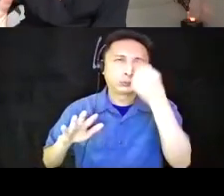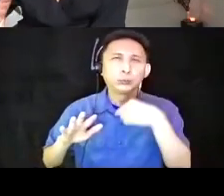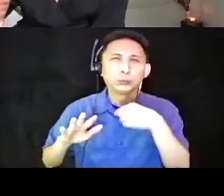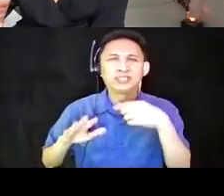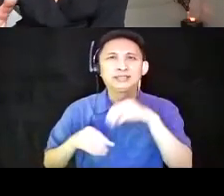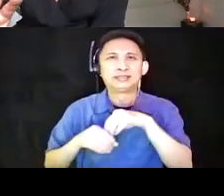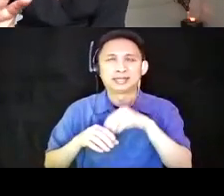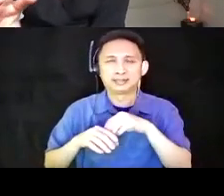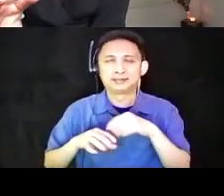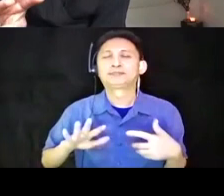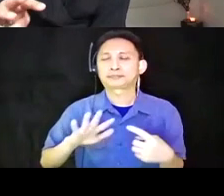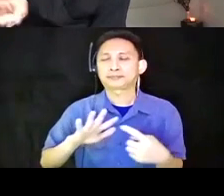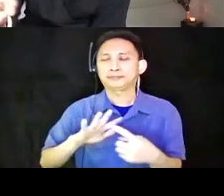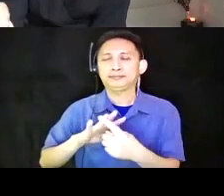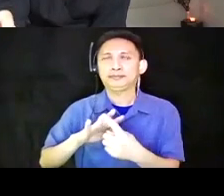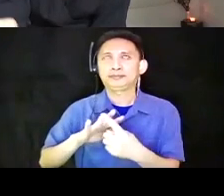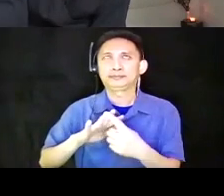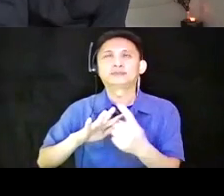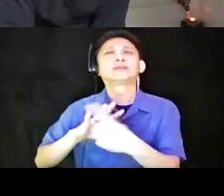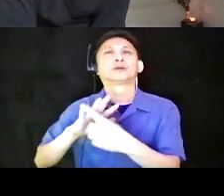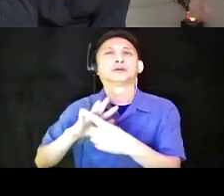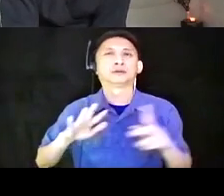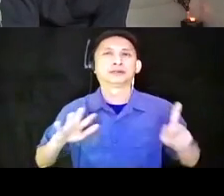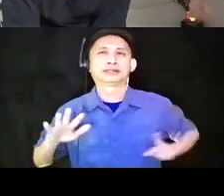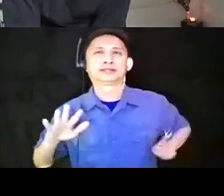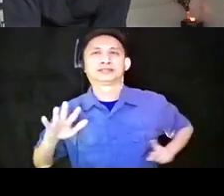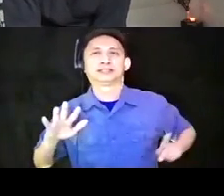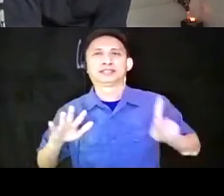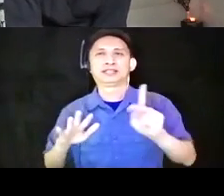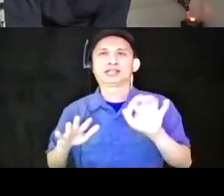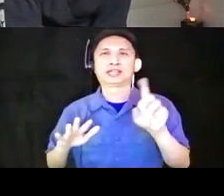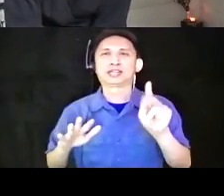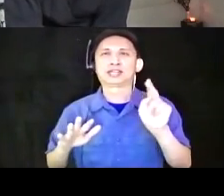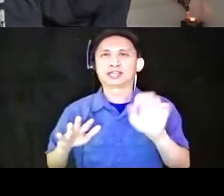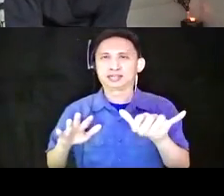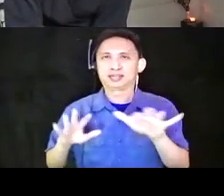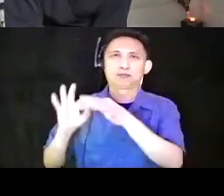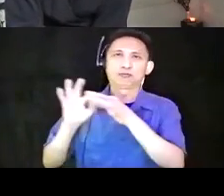the pinky is kidney, which is the element of water.